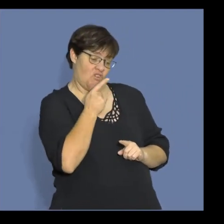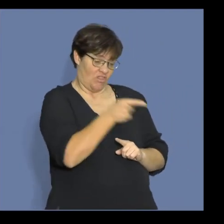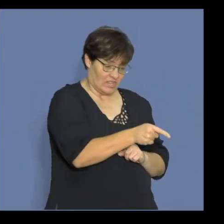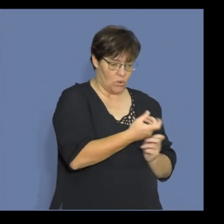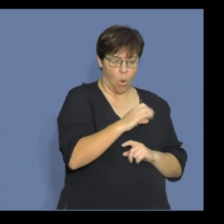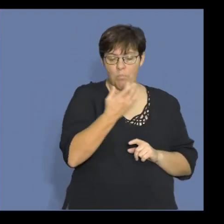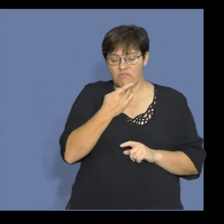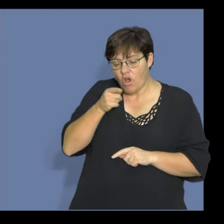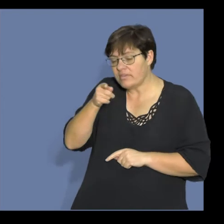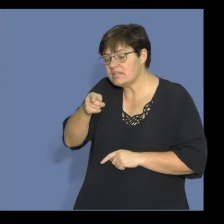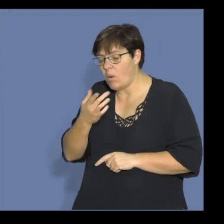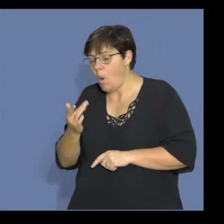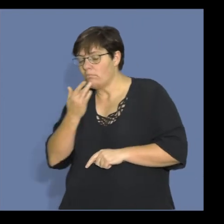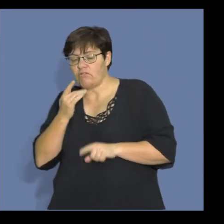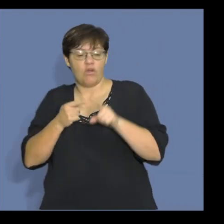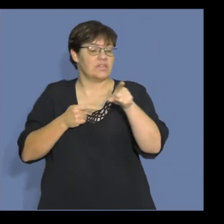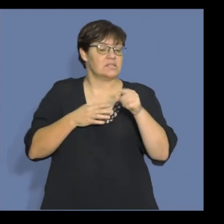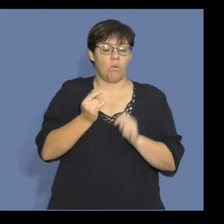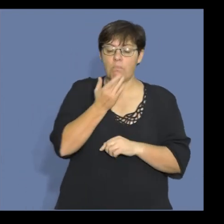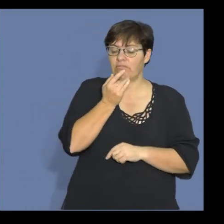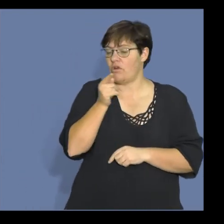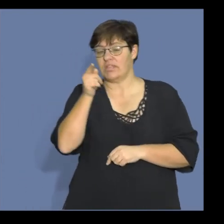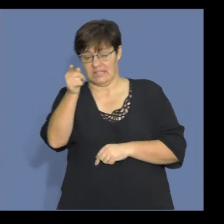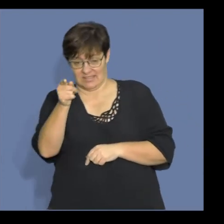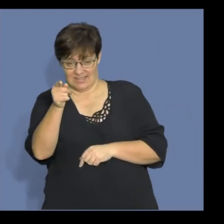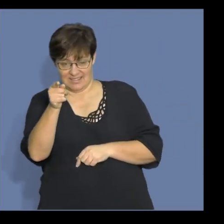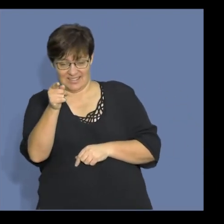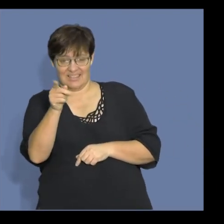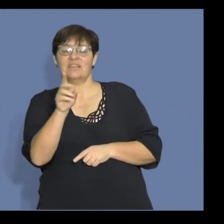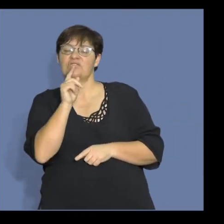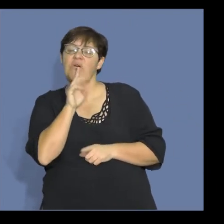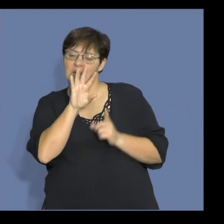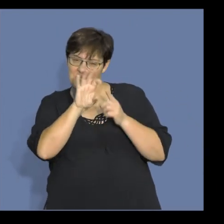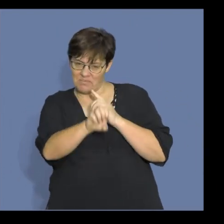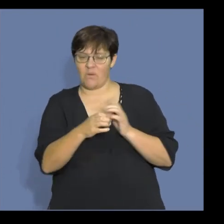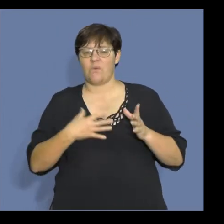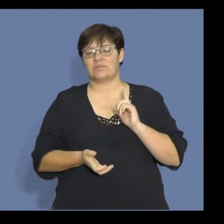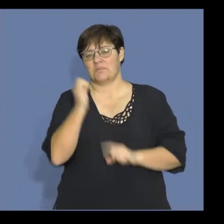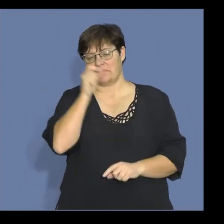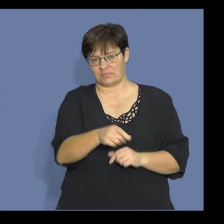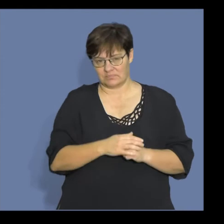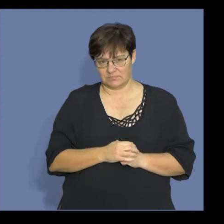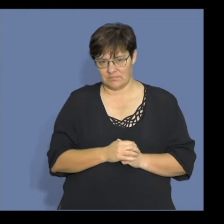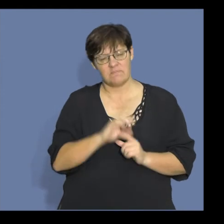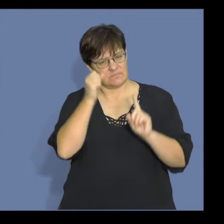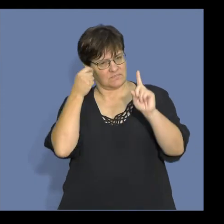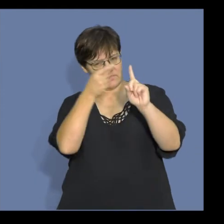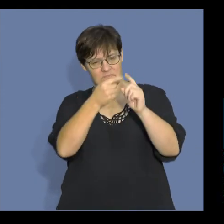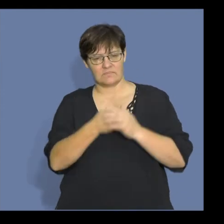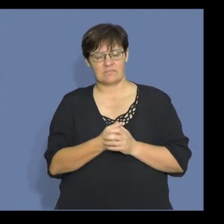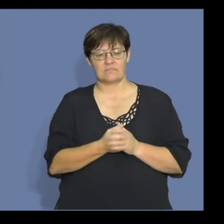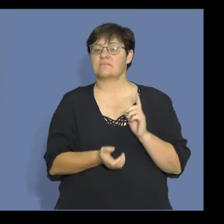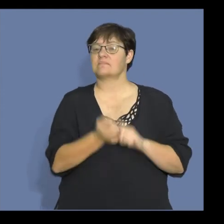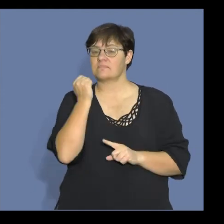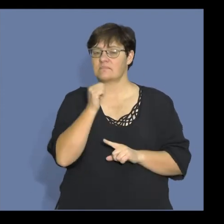starts, to determine in which pH range different soil animals prefer to live. So that's the aim. It's